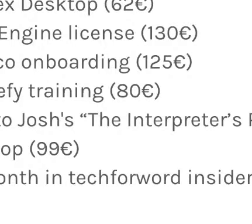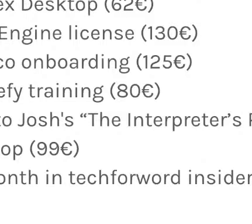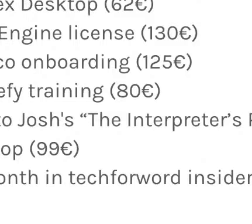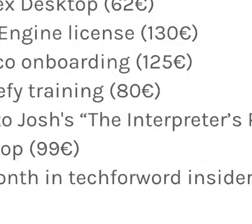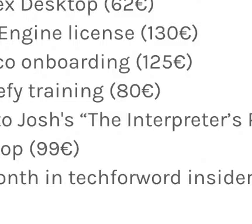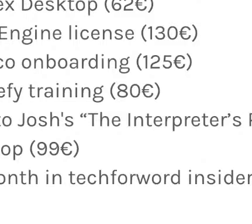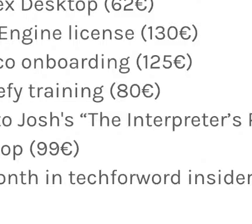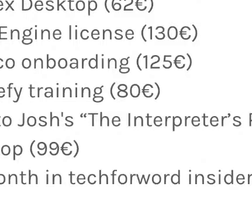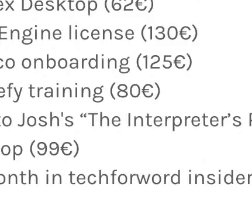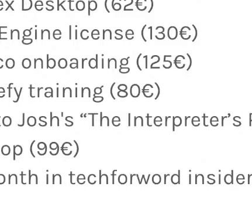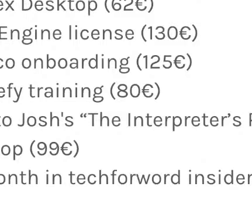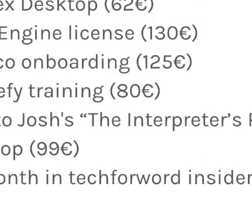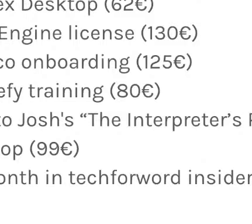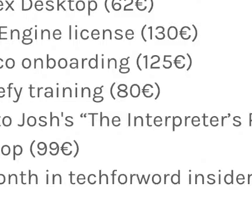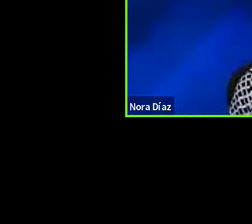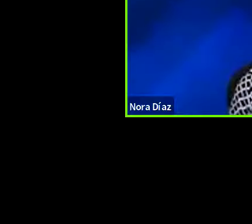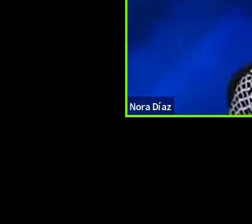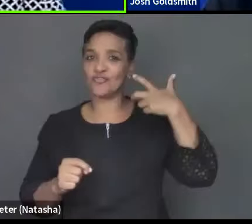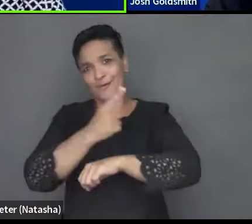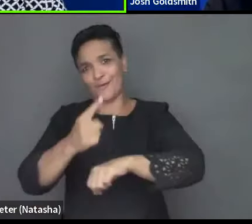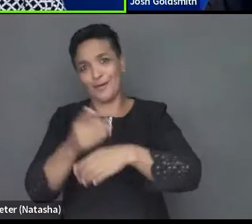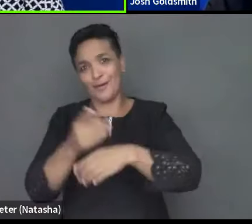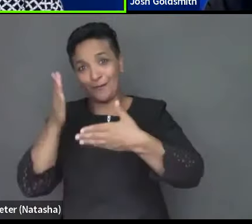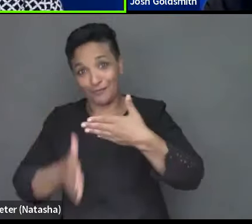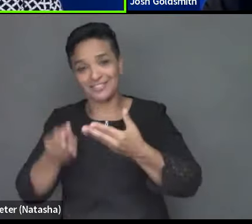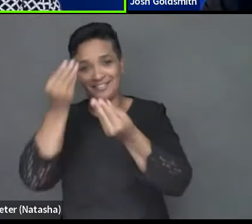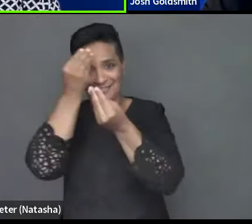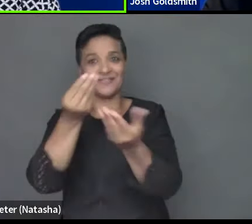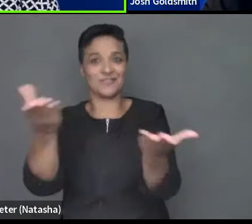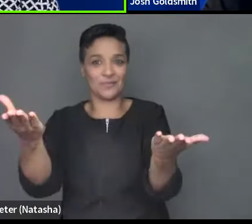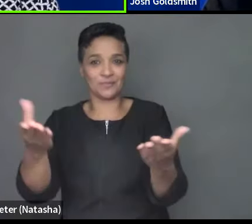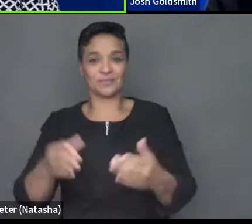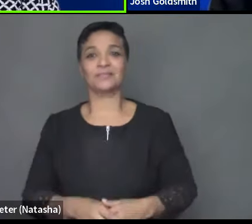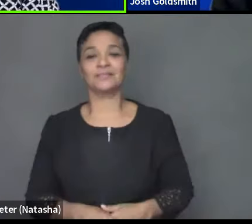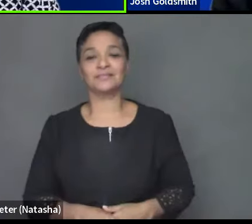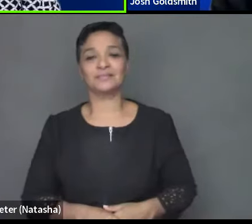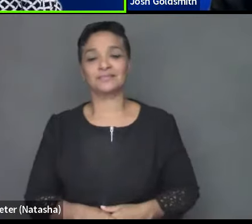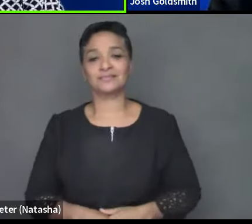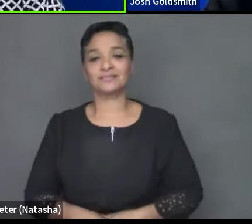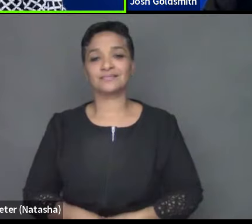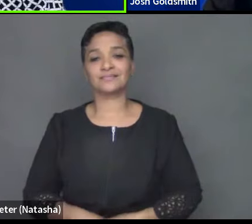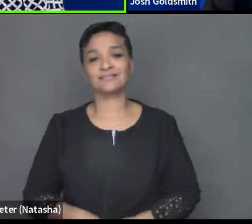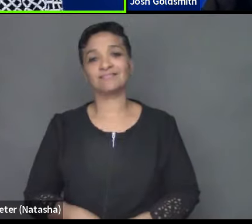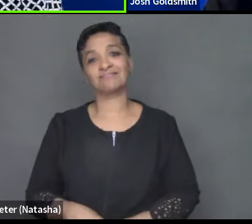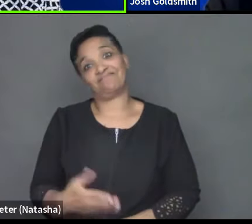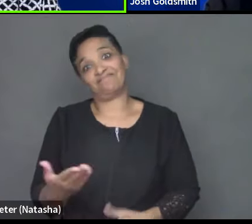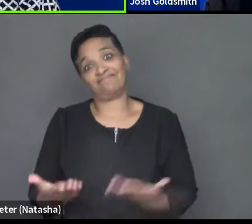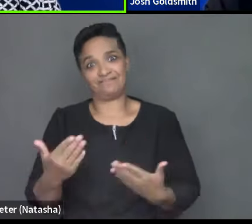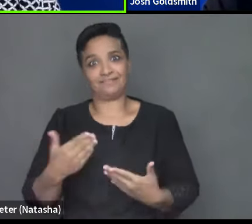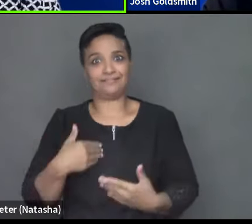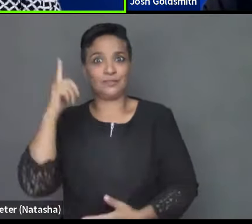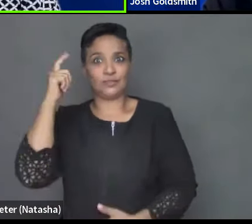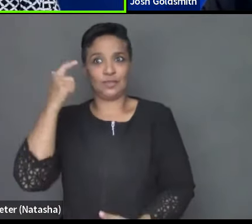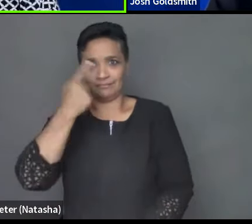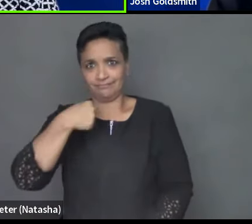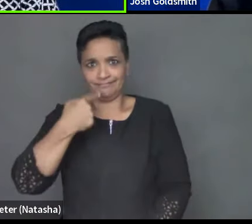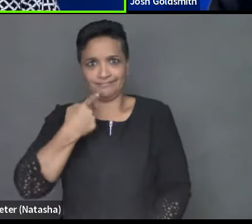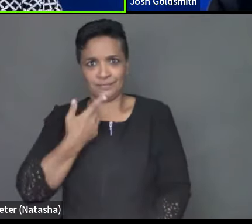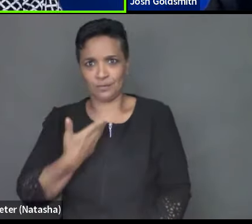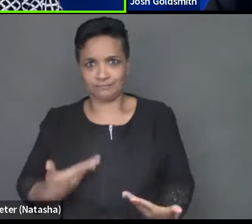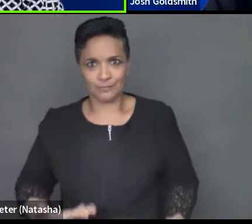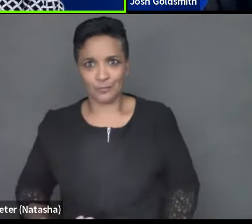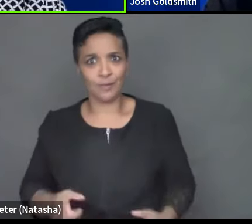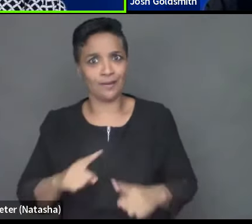one of the wonderful prizes. So let me, maybe I should have started with this. I should have introduced myself first, but we are so